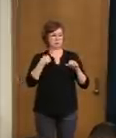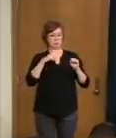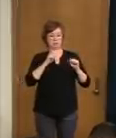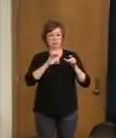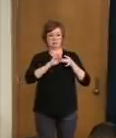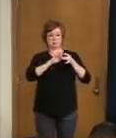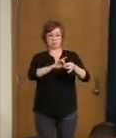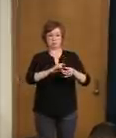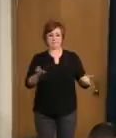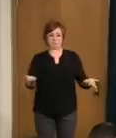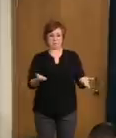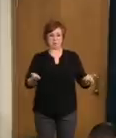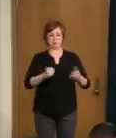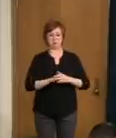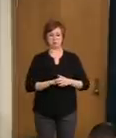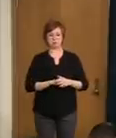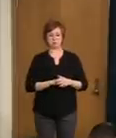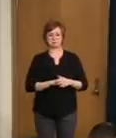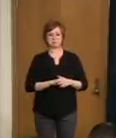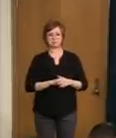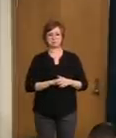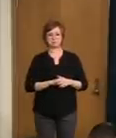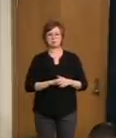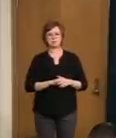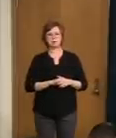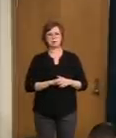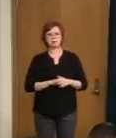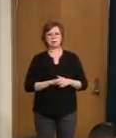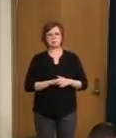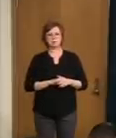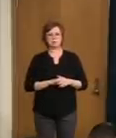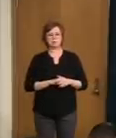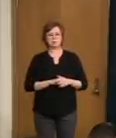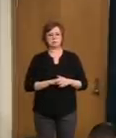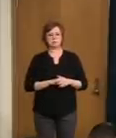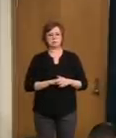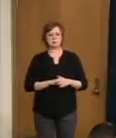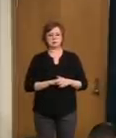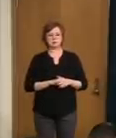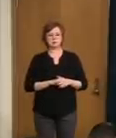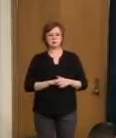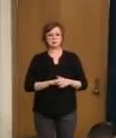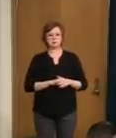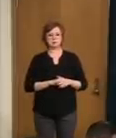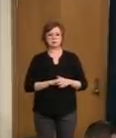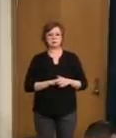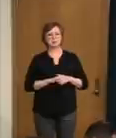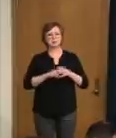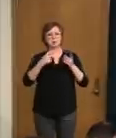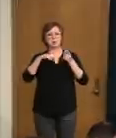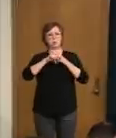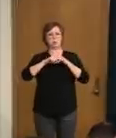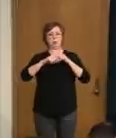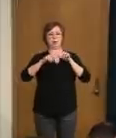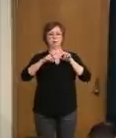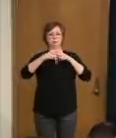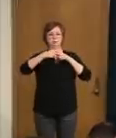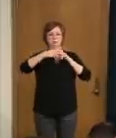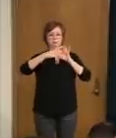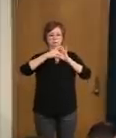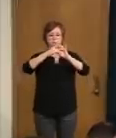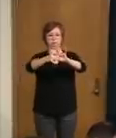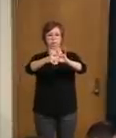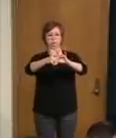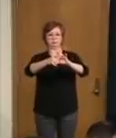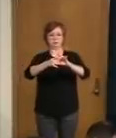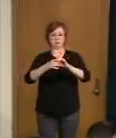who get unwell, the peak transmission of COVID is 2 days before the start of symptoms, and for 4 or 5 days after the start